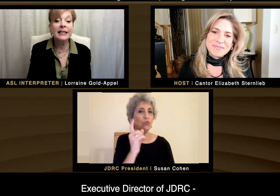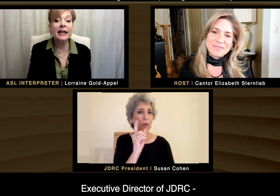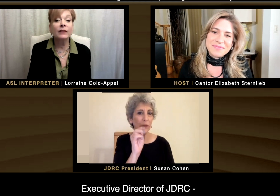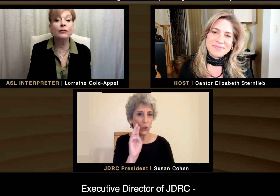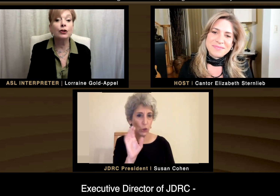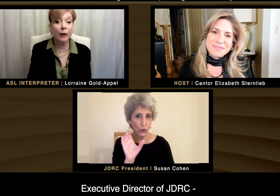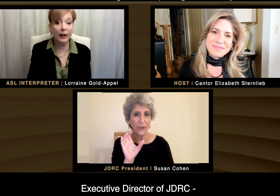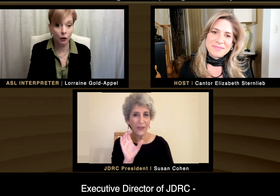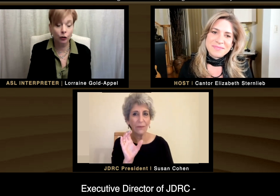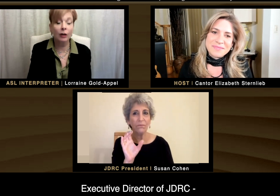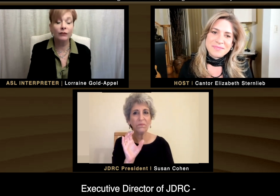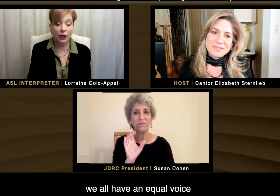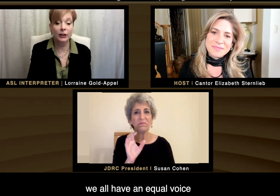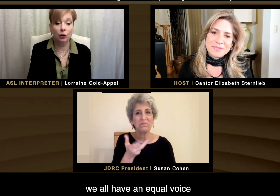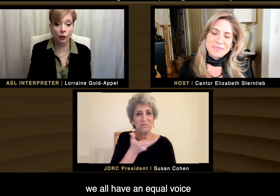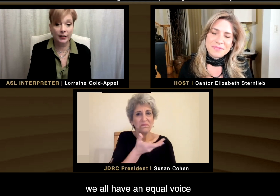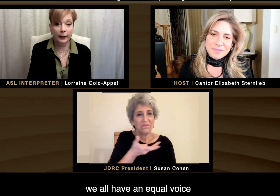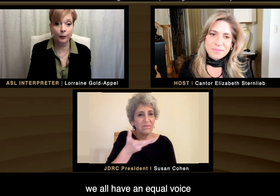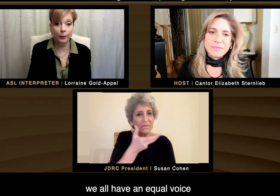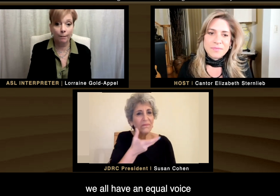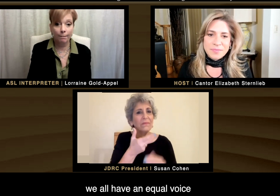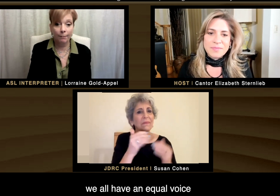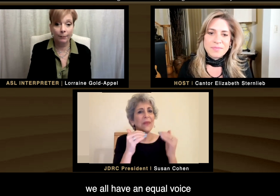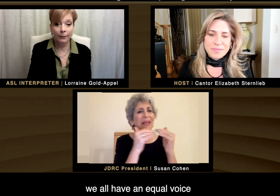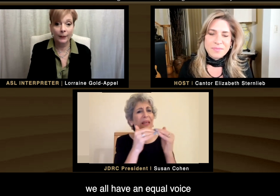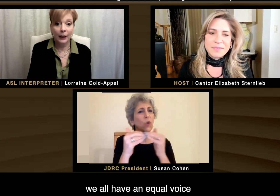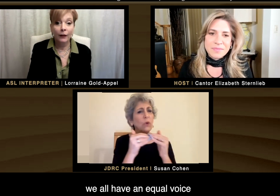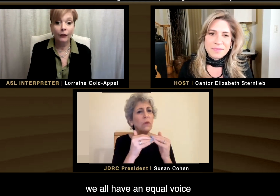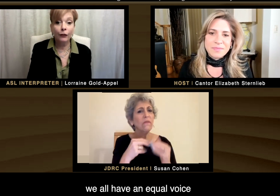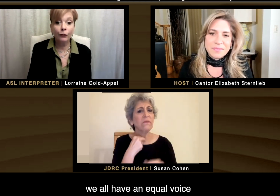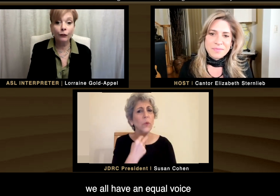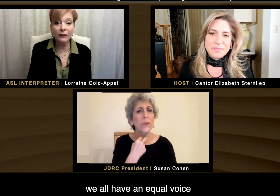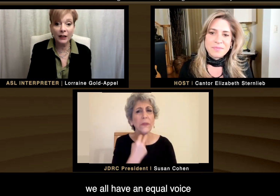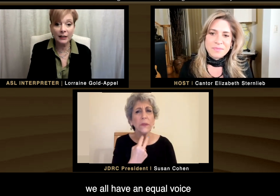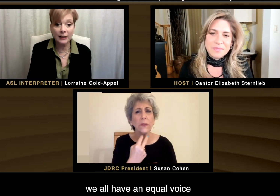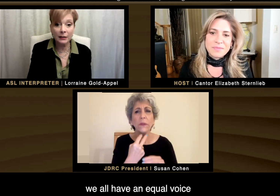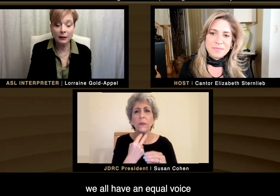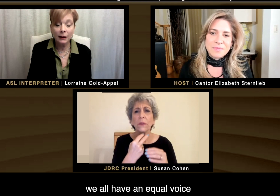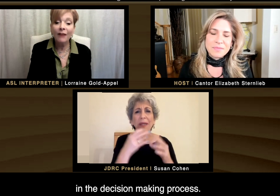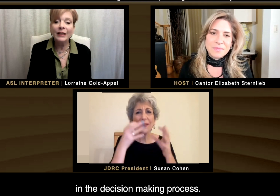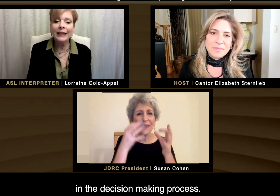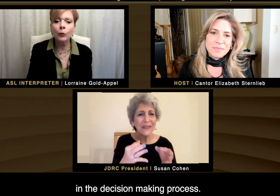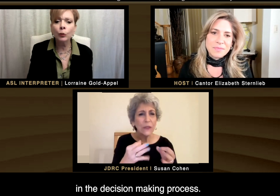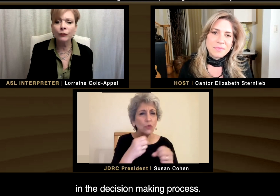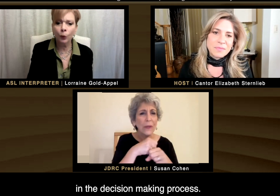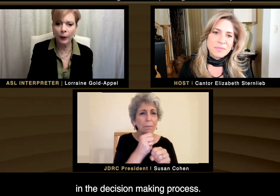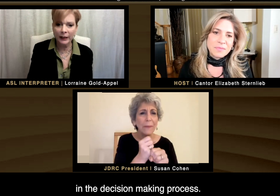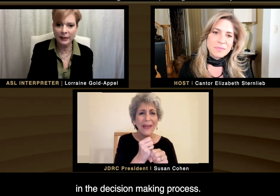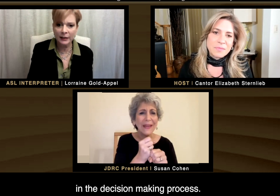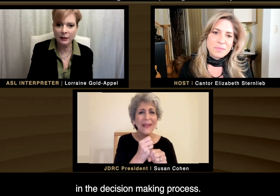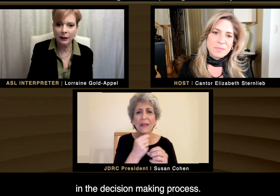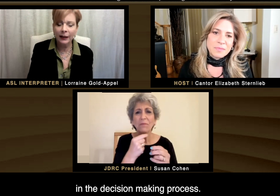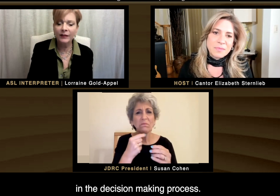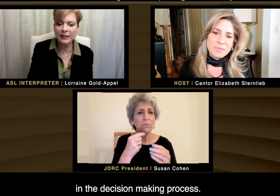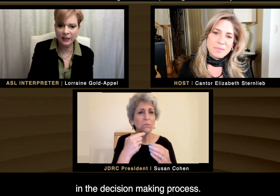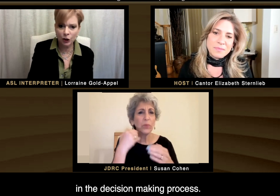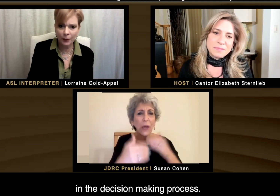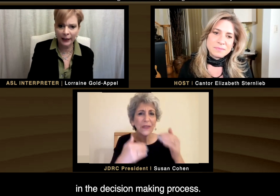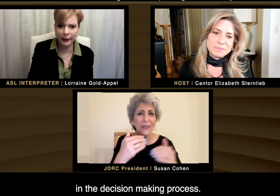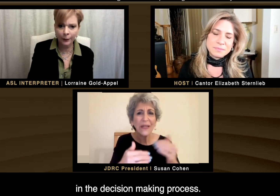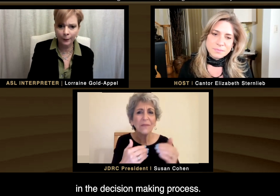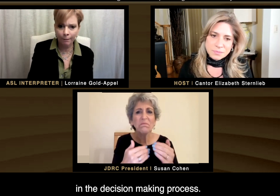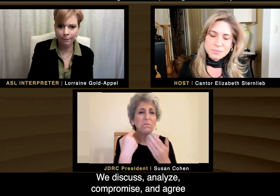is the executive director of JDRC. The three of us have an equal voice in